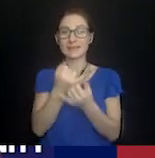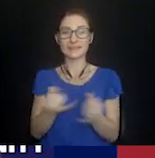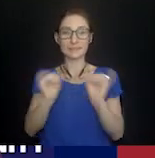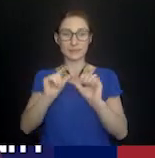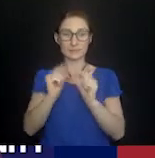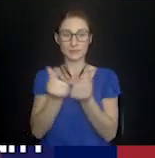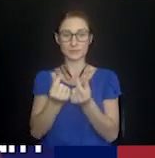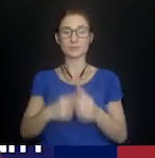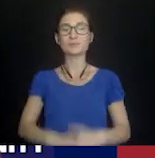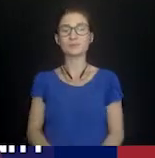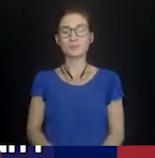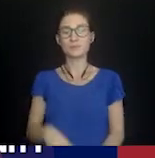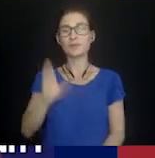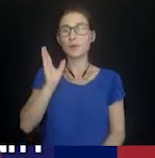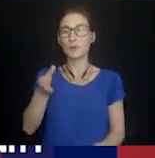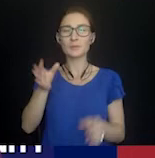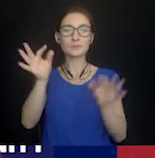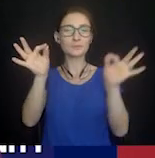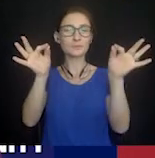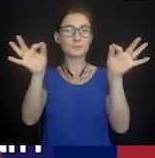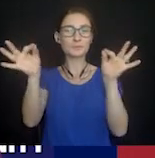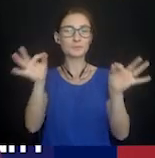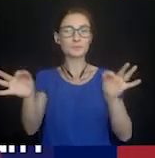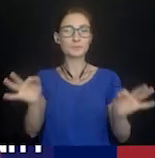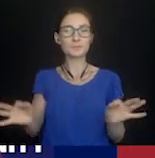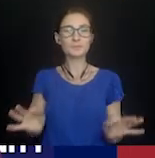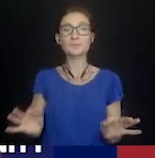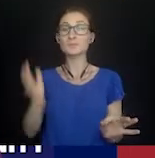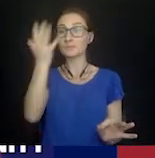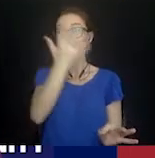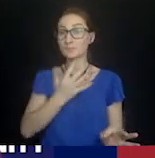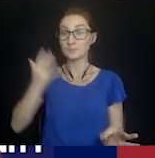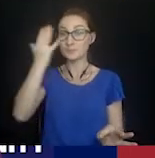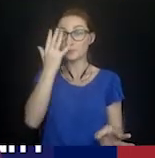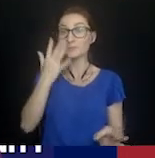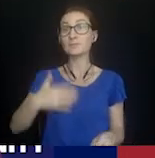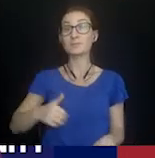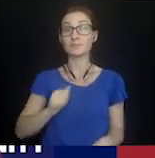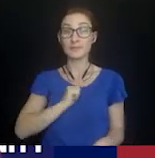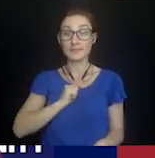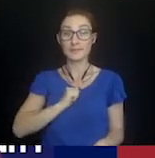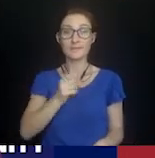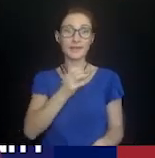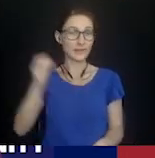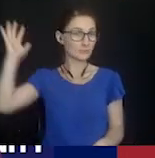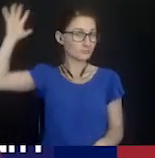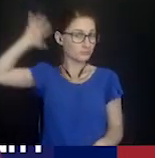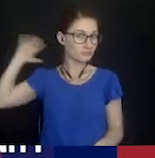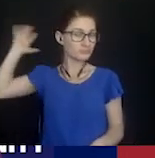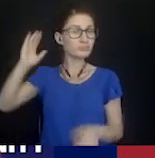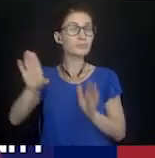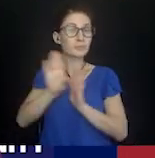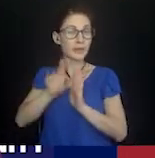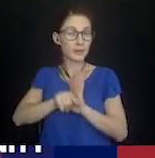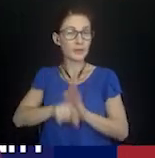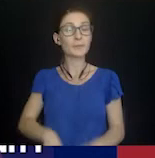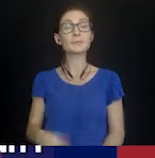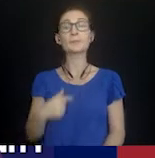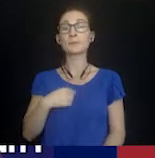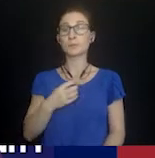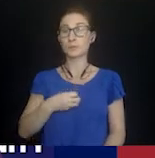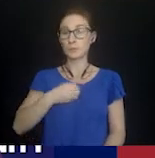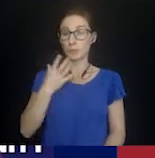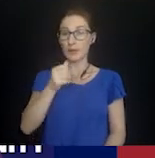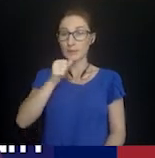Independence Group. And I'm going to give you a virtual description of myself and my background. I am a white woman